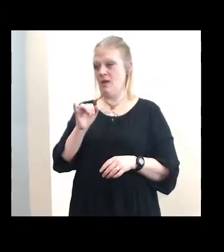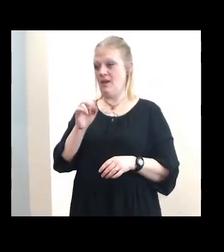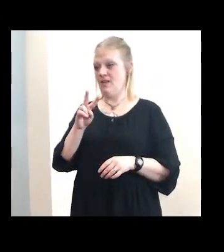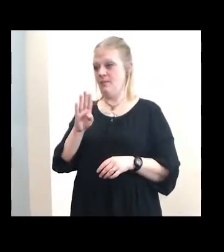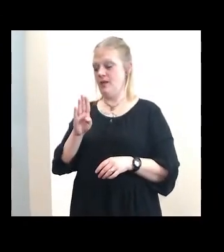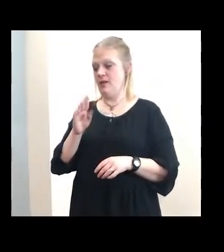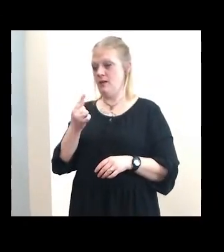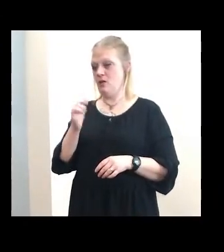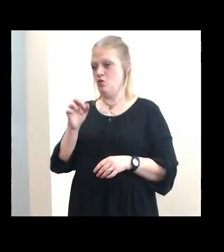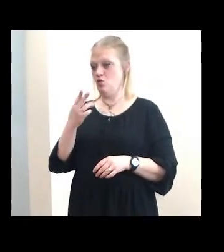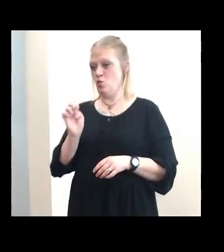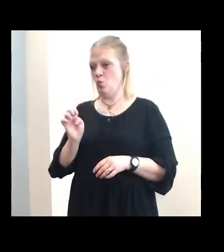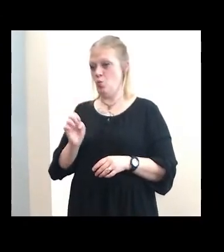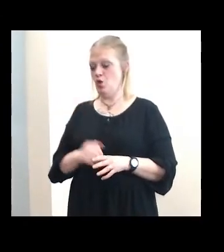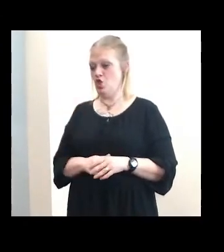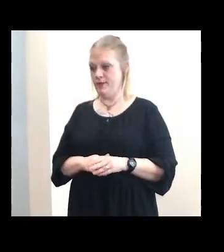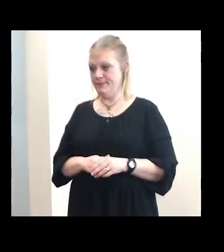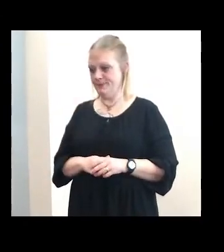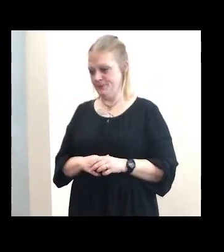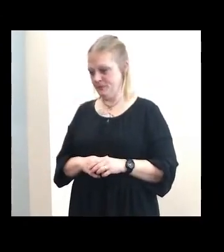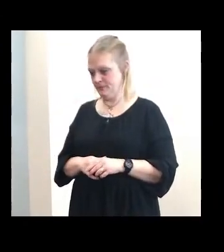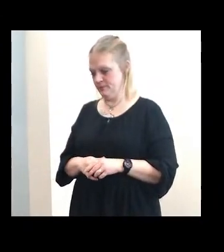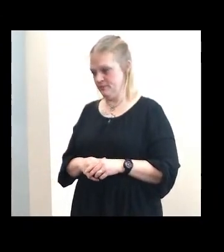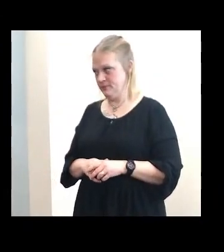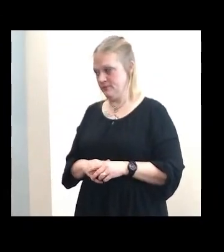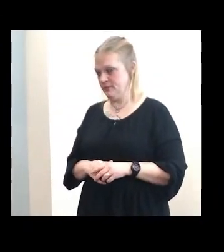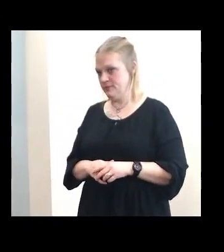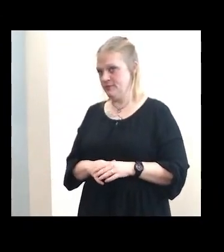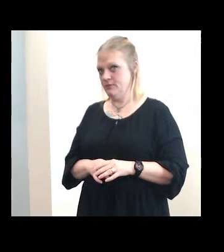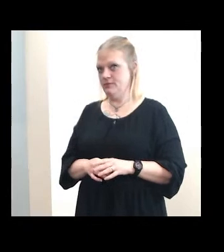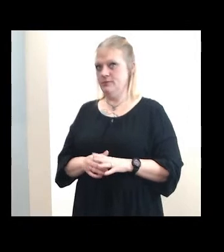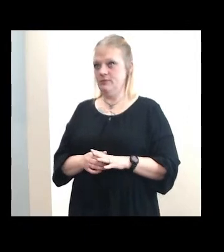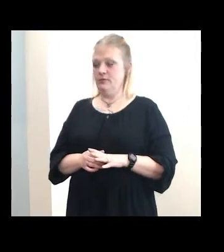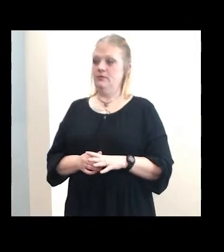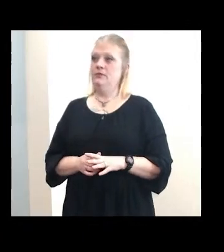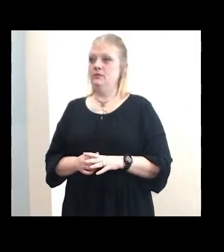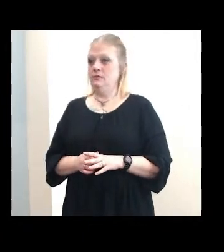WIVB TV, George Rickard, I believe, is there. George?